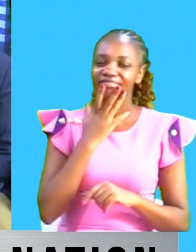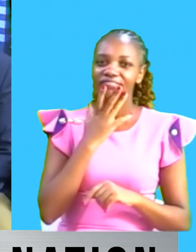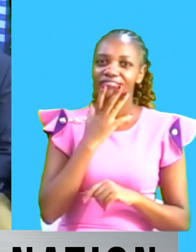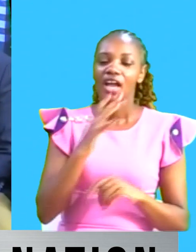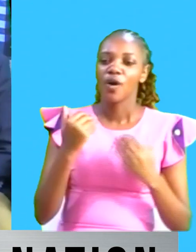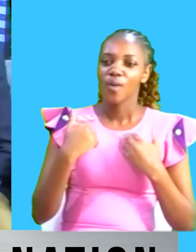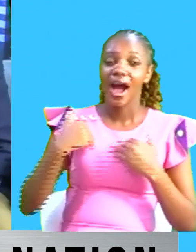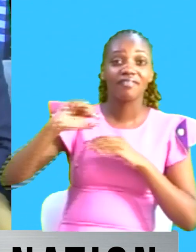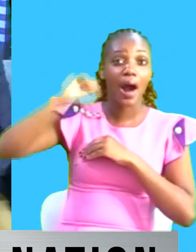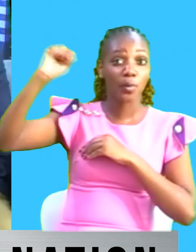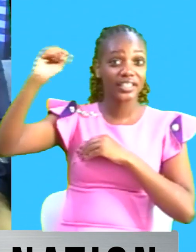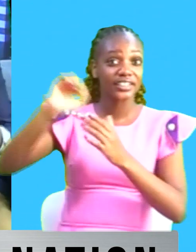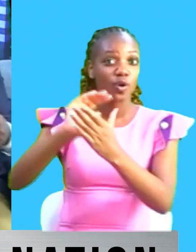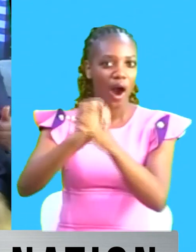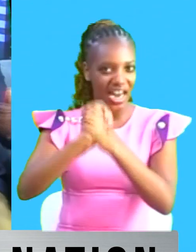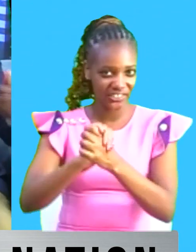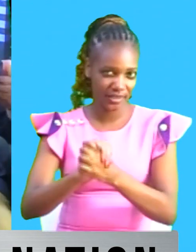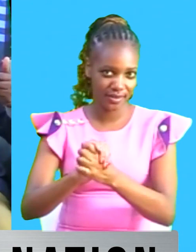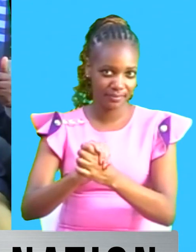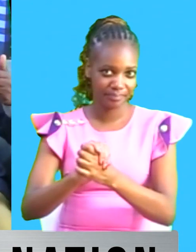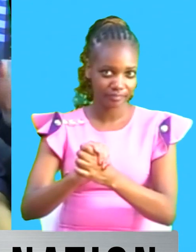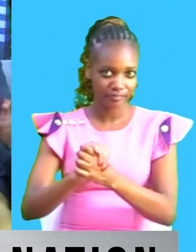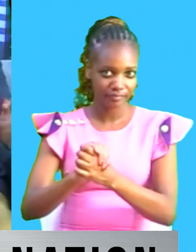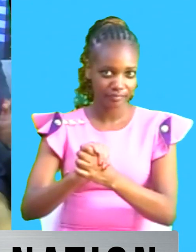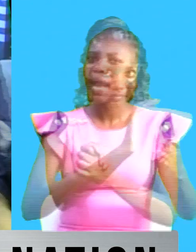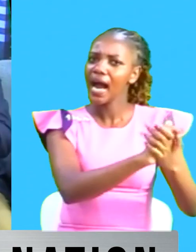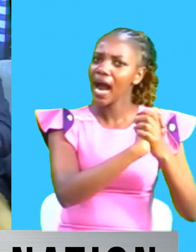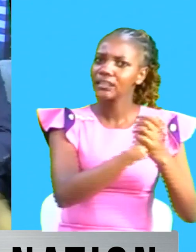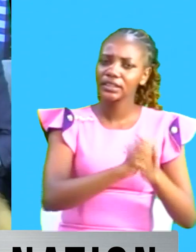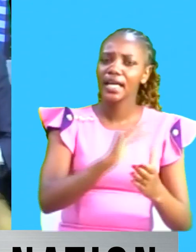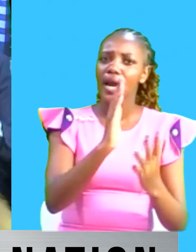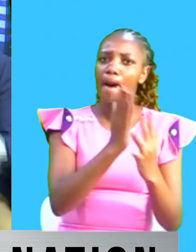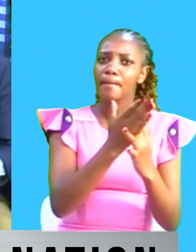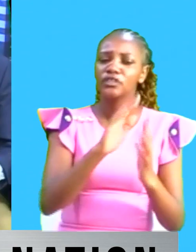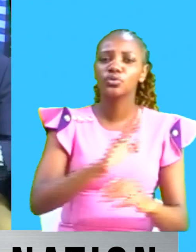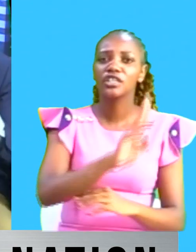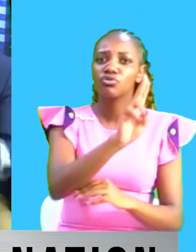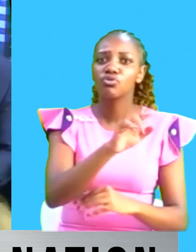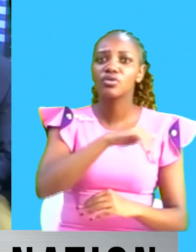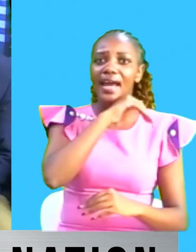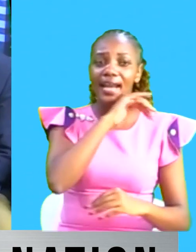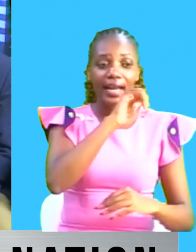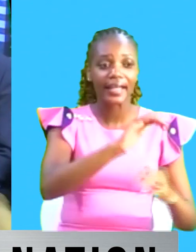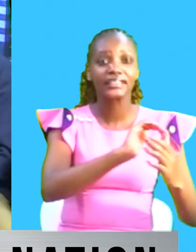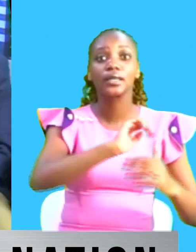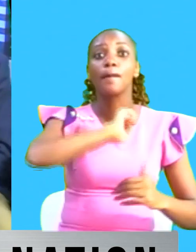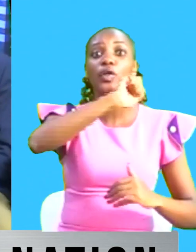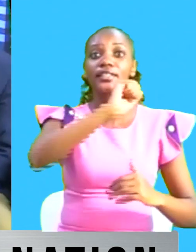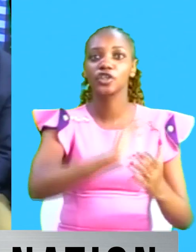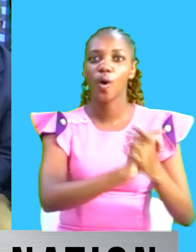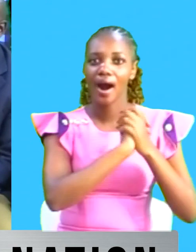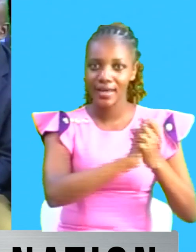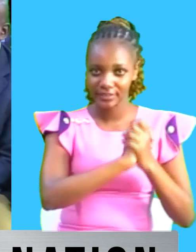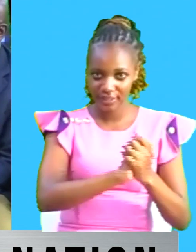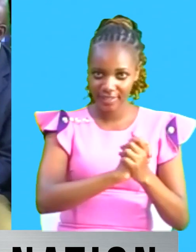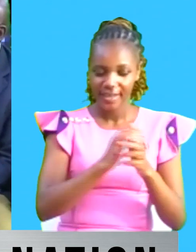there is a political handshake. The handshake that Raila Kenyatta participated in is a political handshake, and you saw that